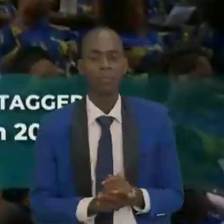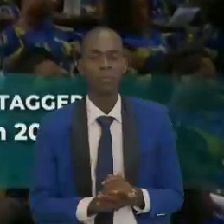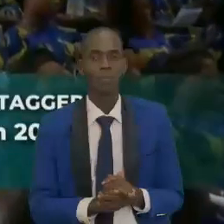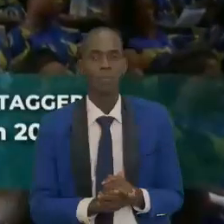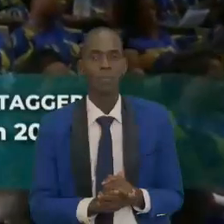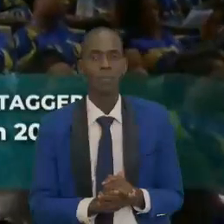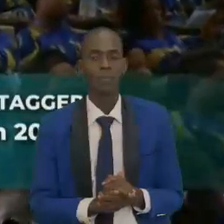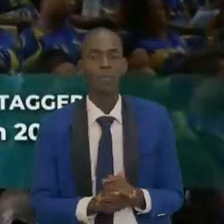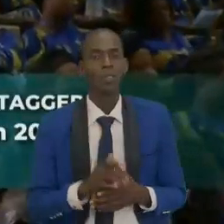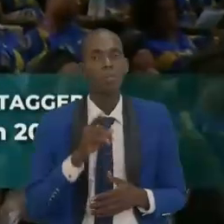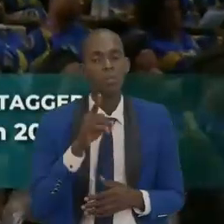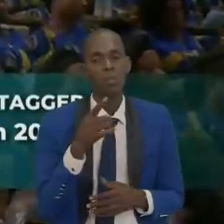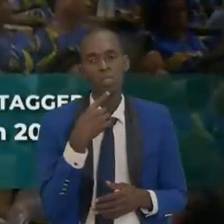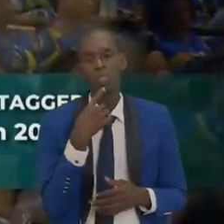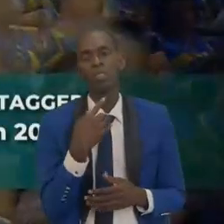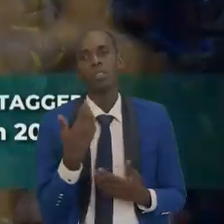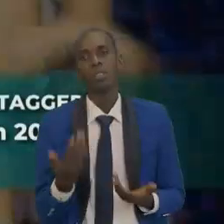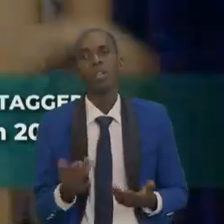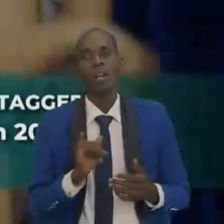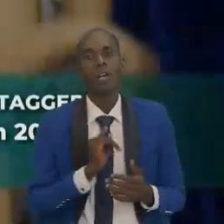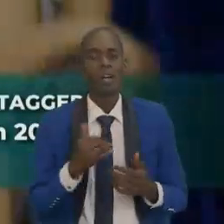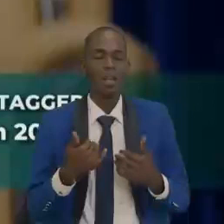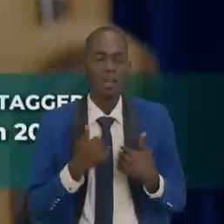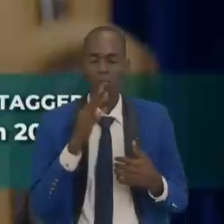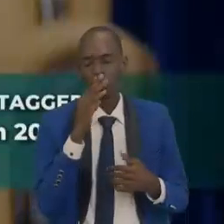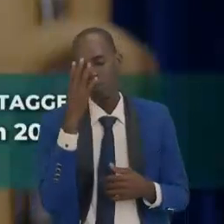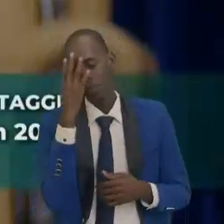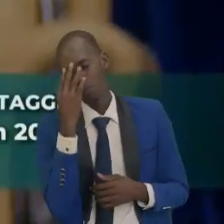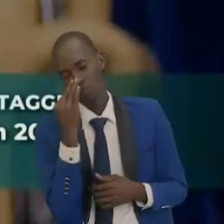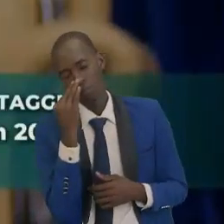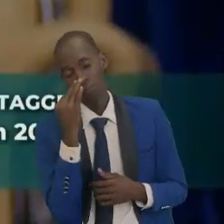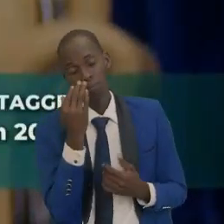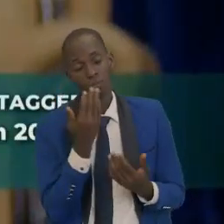you say I've been sleeping I'm waking up